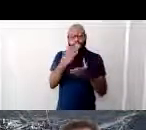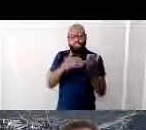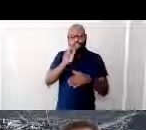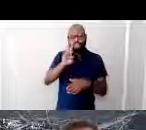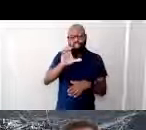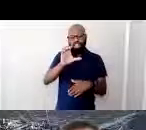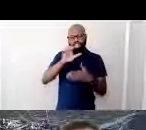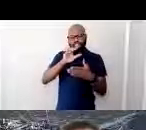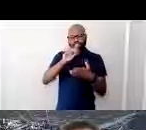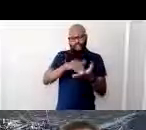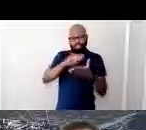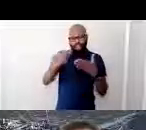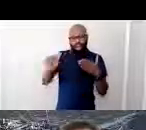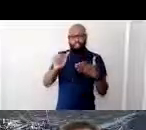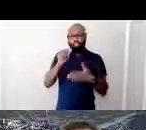is for